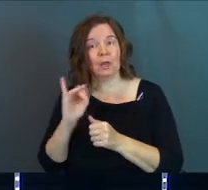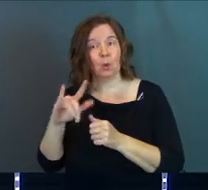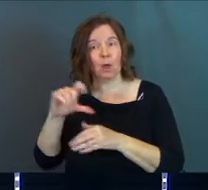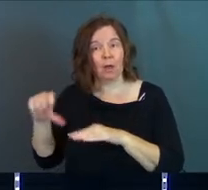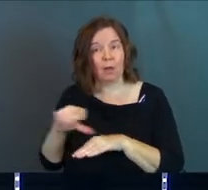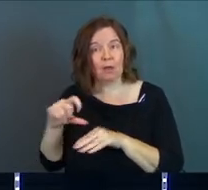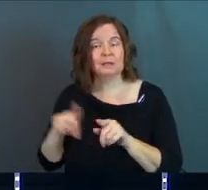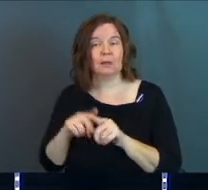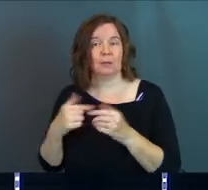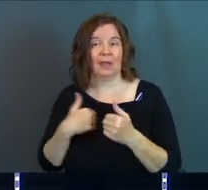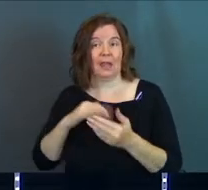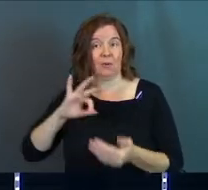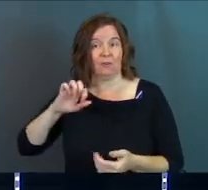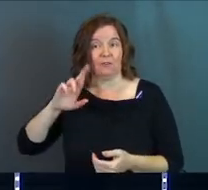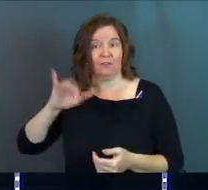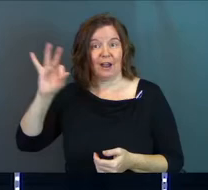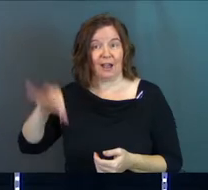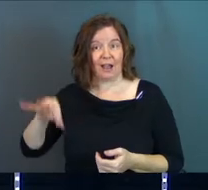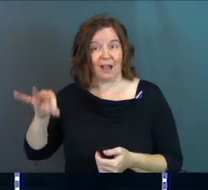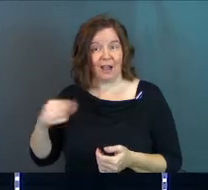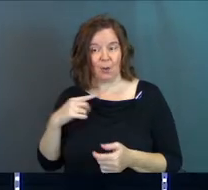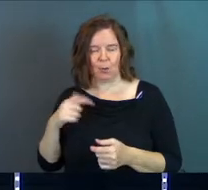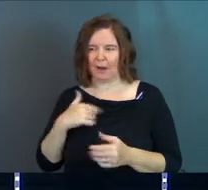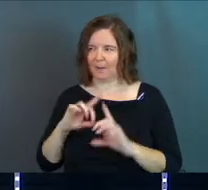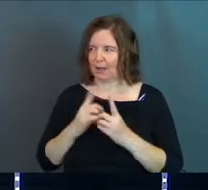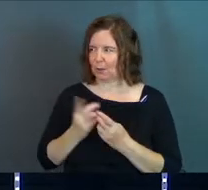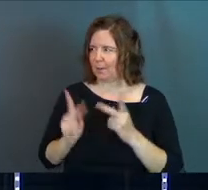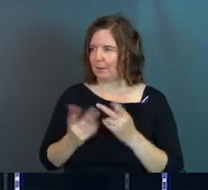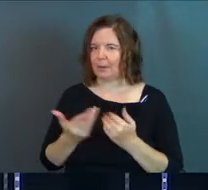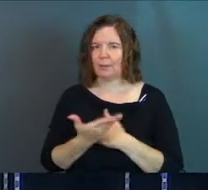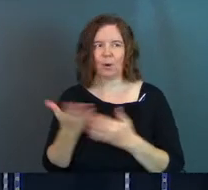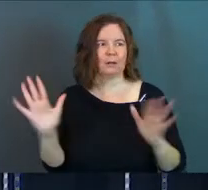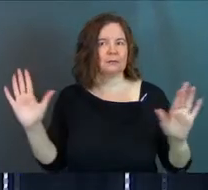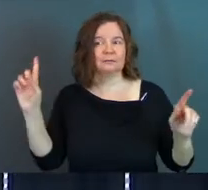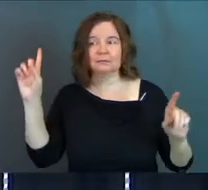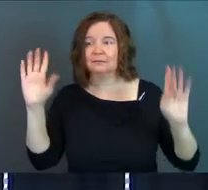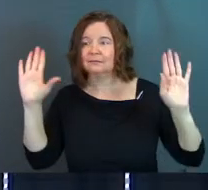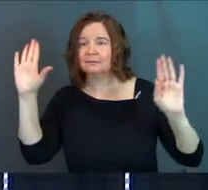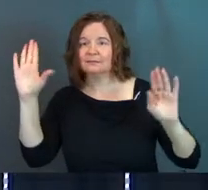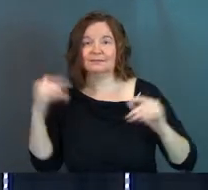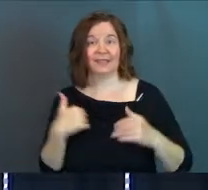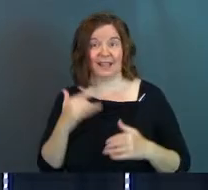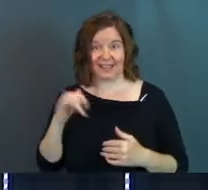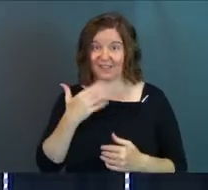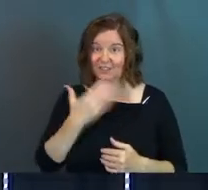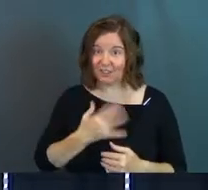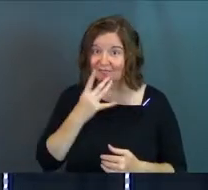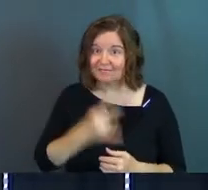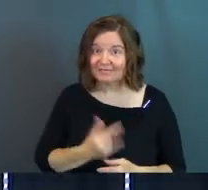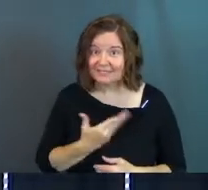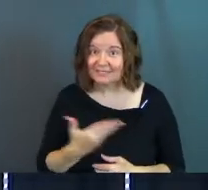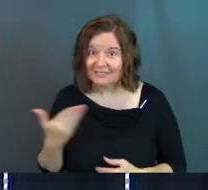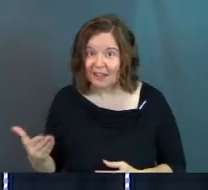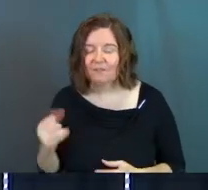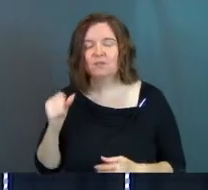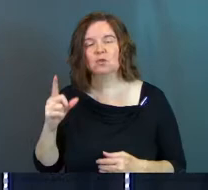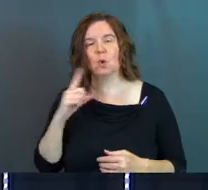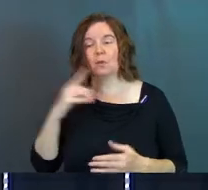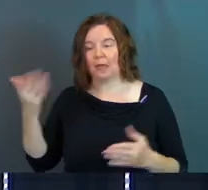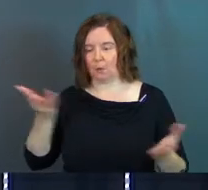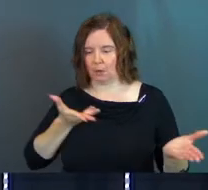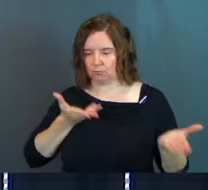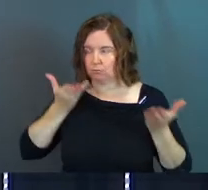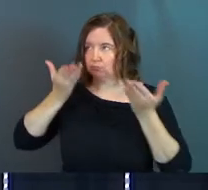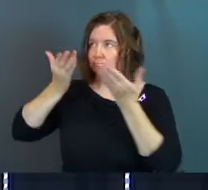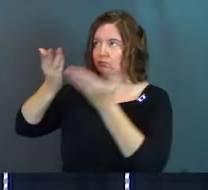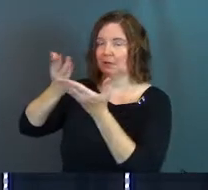and sometimes they would even fry that bread. Where are my donut people this morning? Right, like that's good stuff. And so they would bring